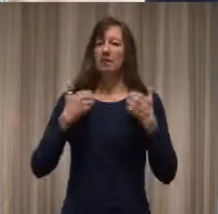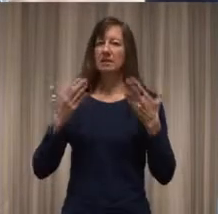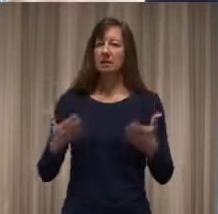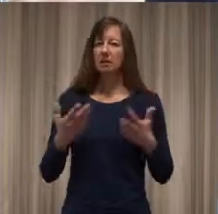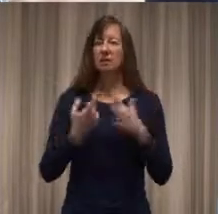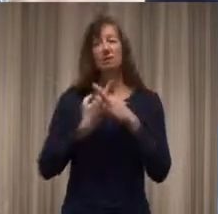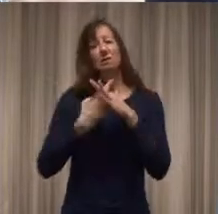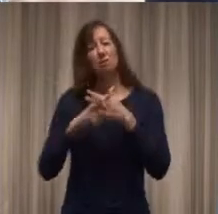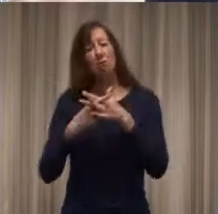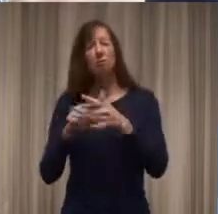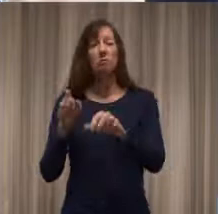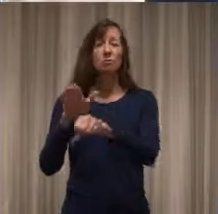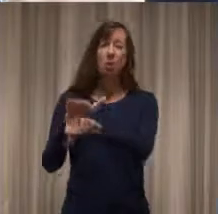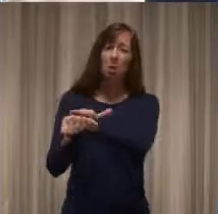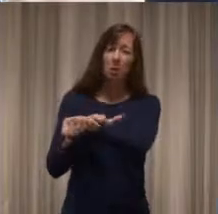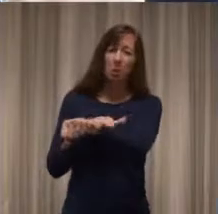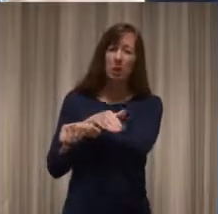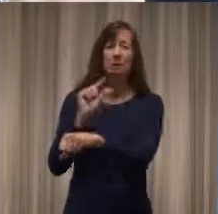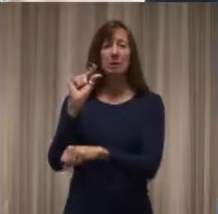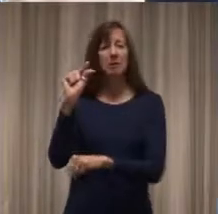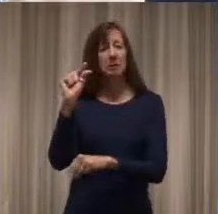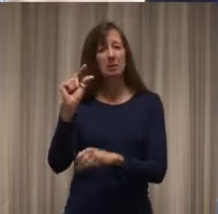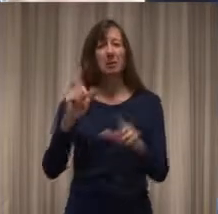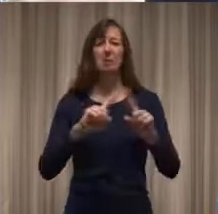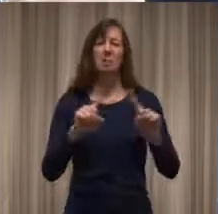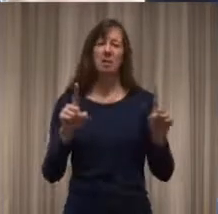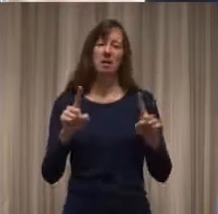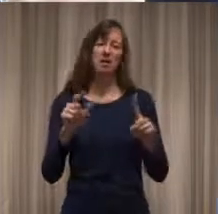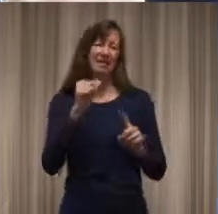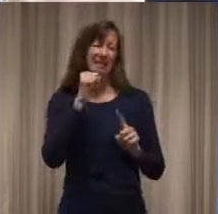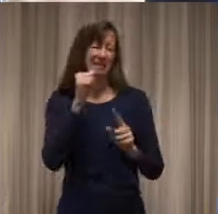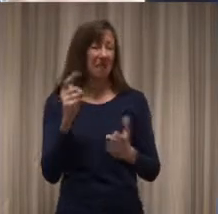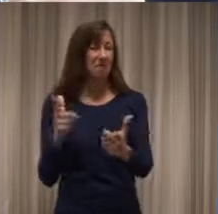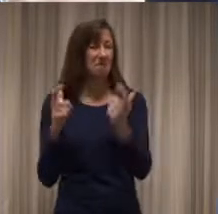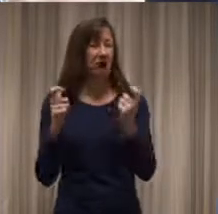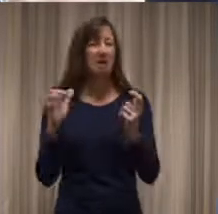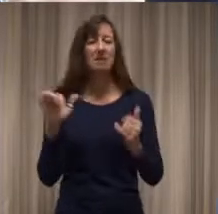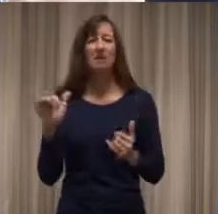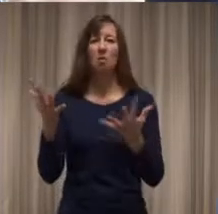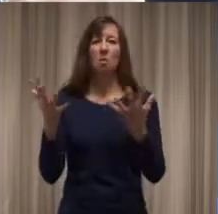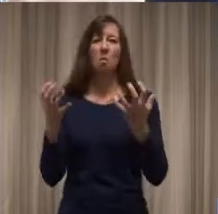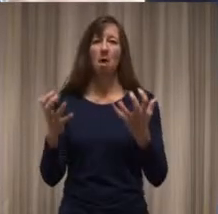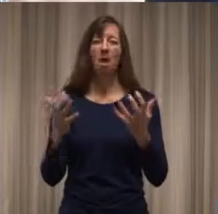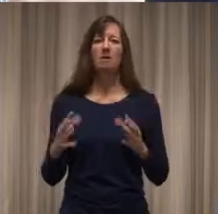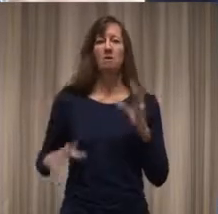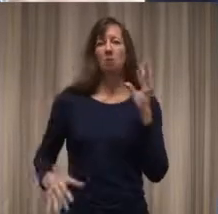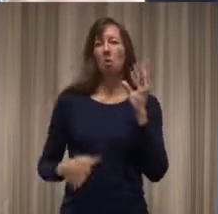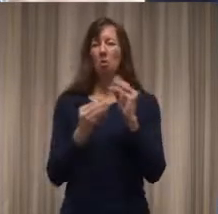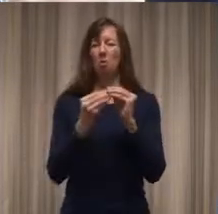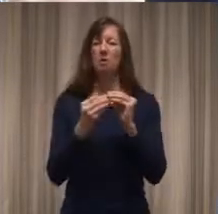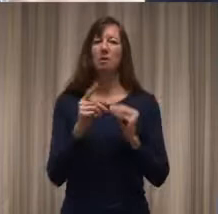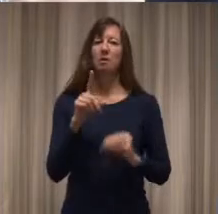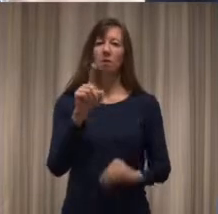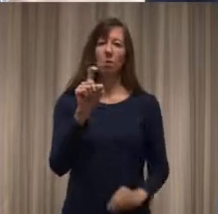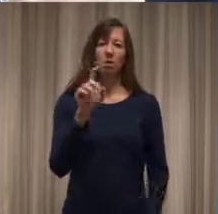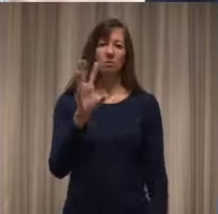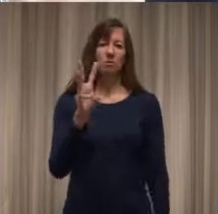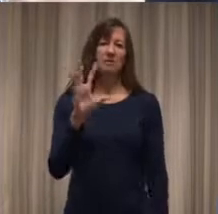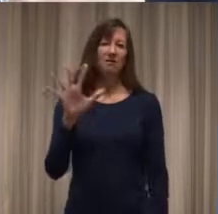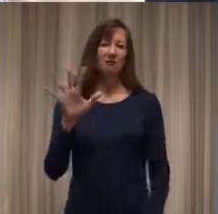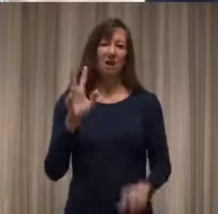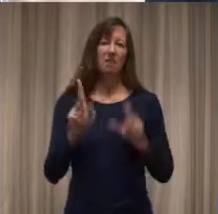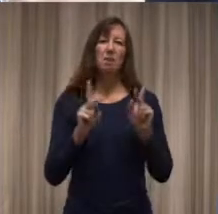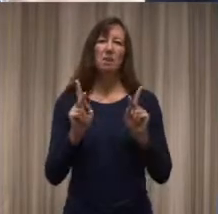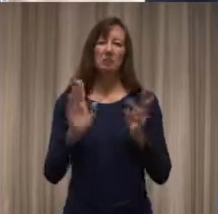of course not nearly as fast as we want. And we're at 165 right now, lost to COVID in Ulster